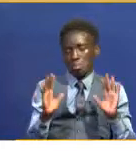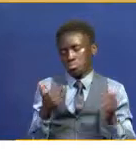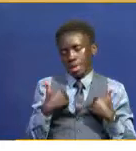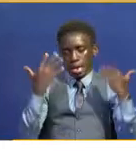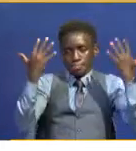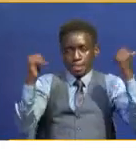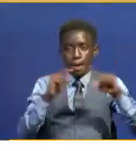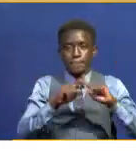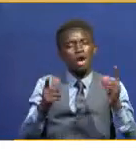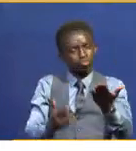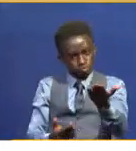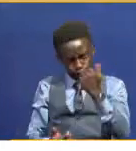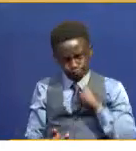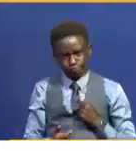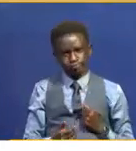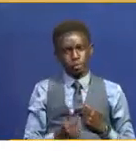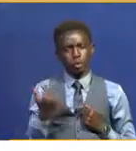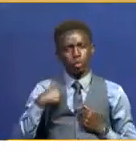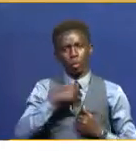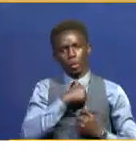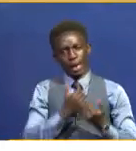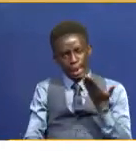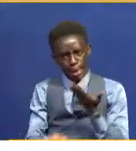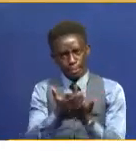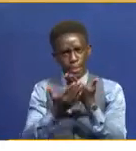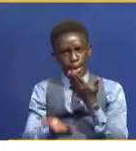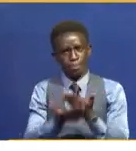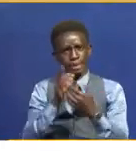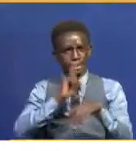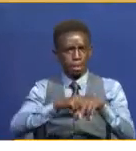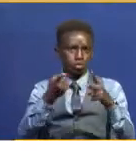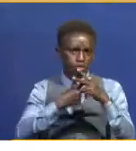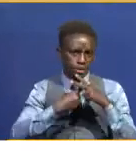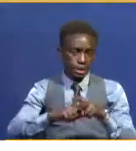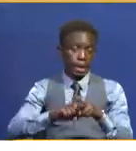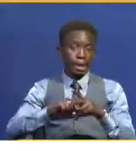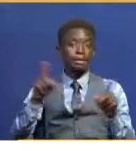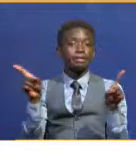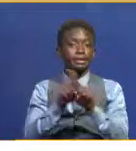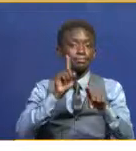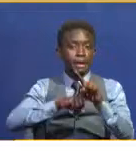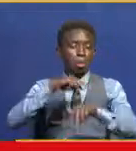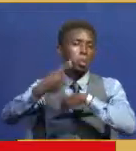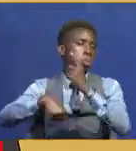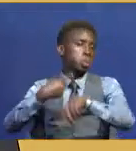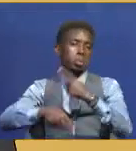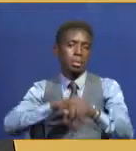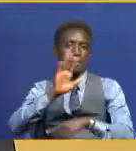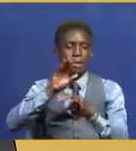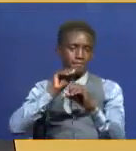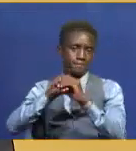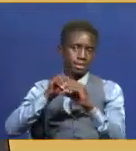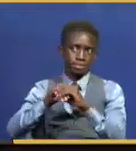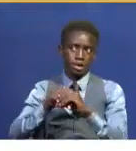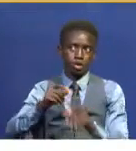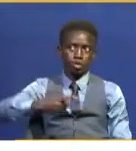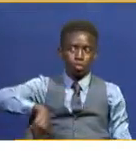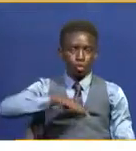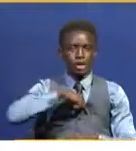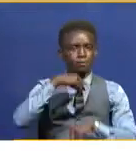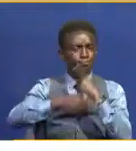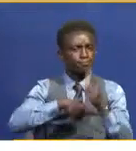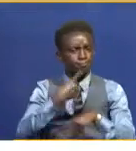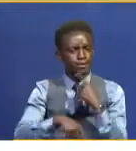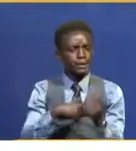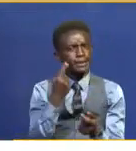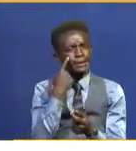us, we'll hold your hand as you start your investment journey, or as you continue with your investment journey. We constantly keep assessing the